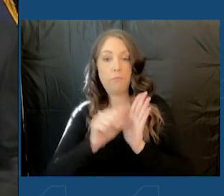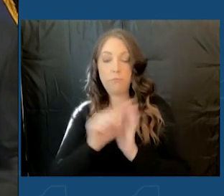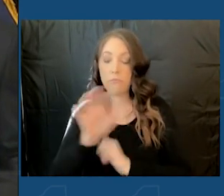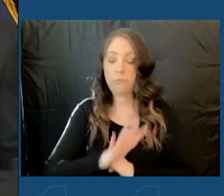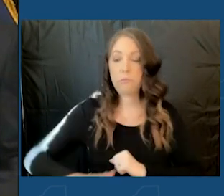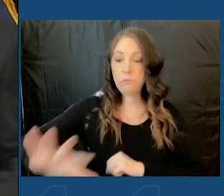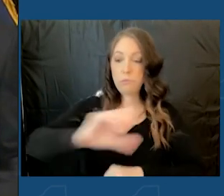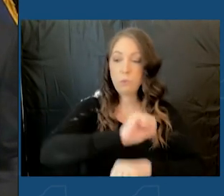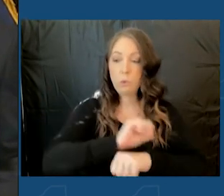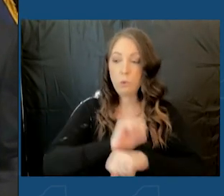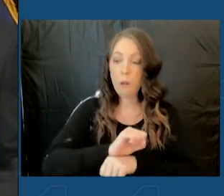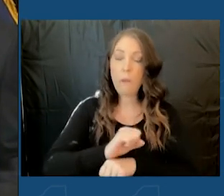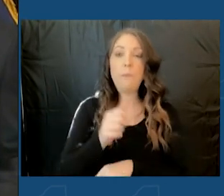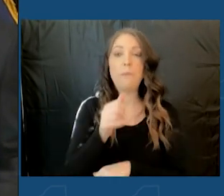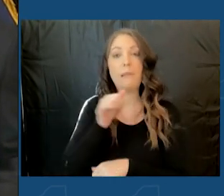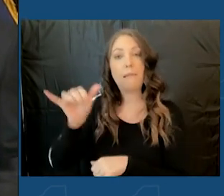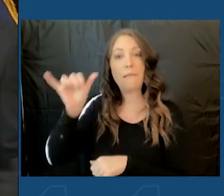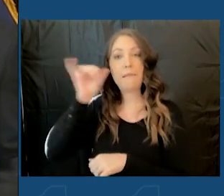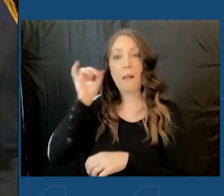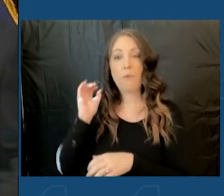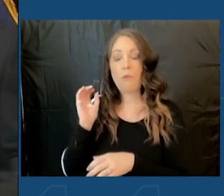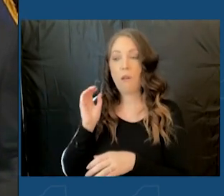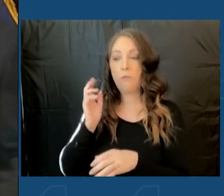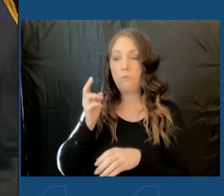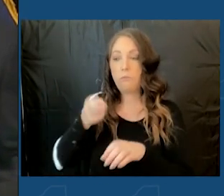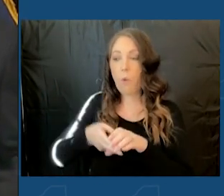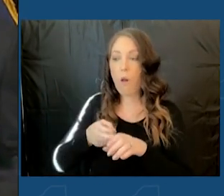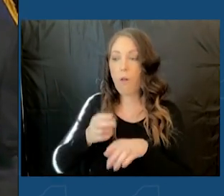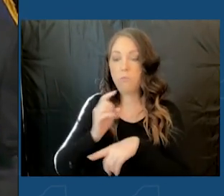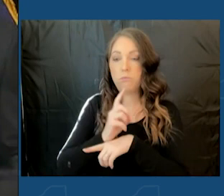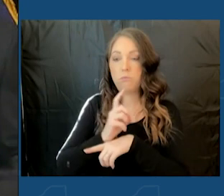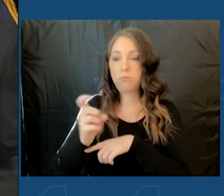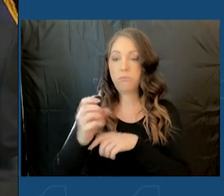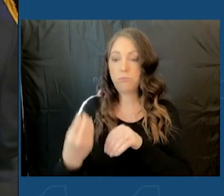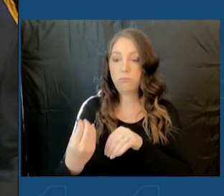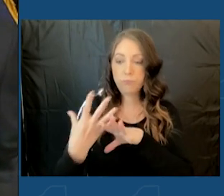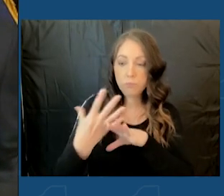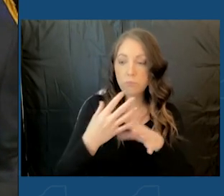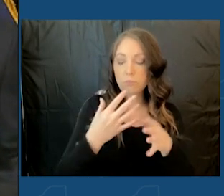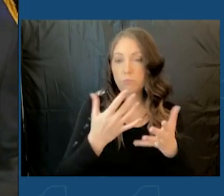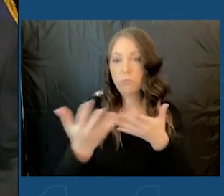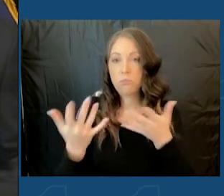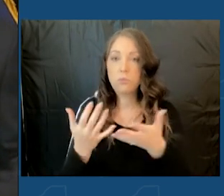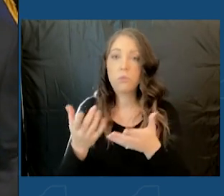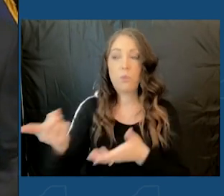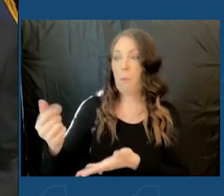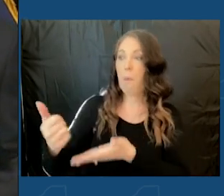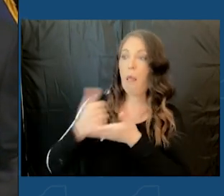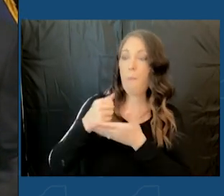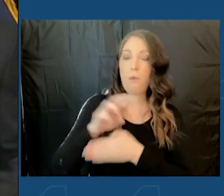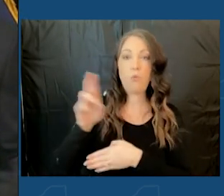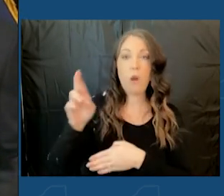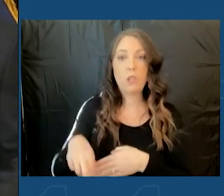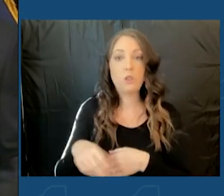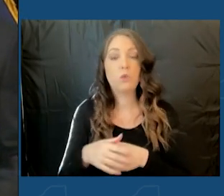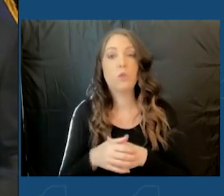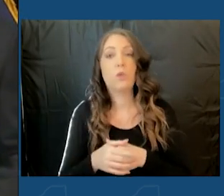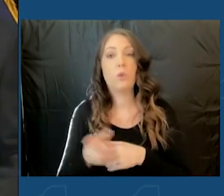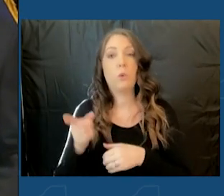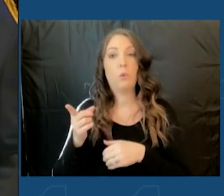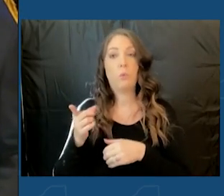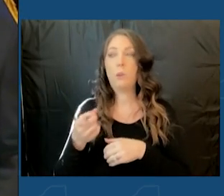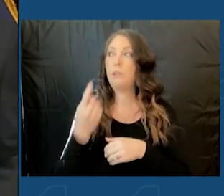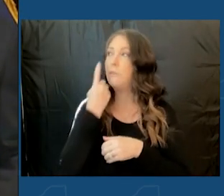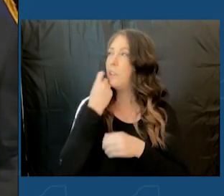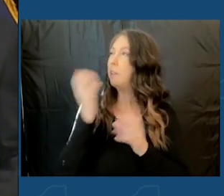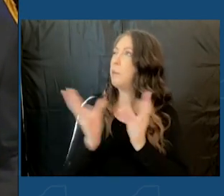call yesterday, and you've been great helping us with other areas like Rochester. We convened for the